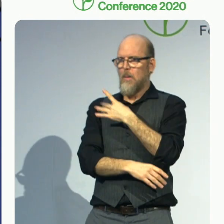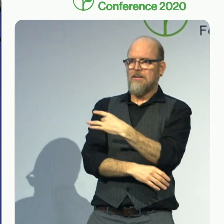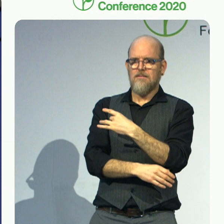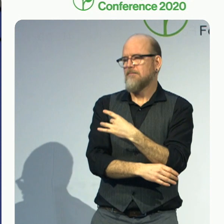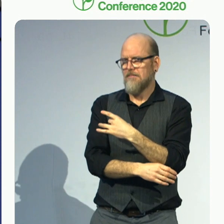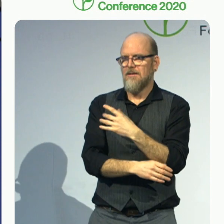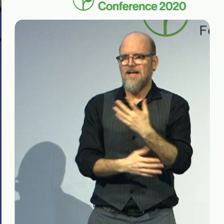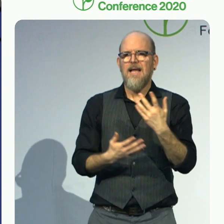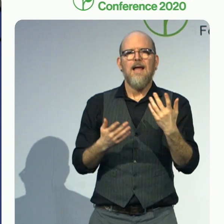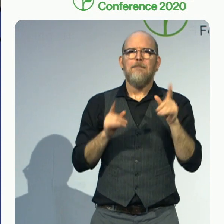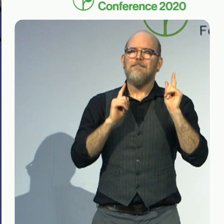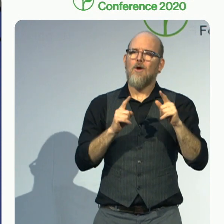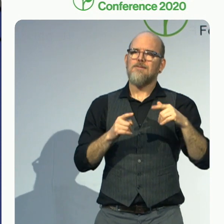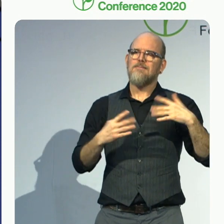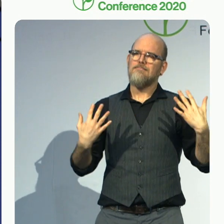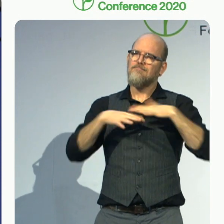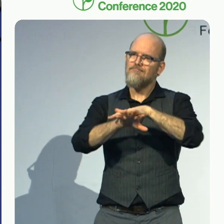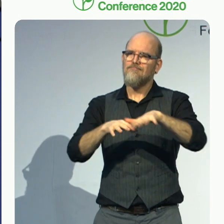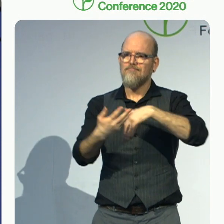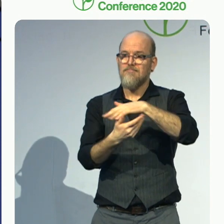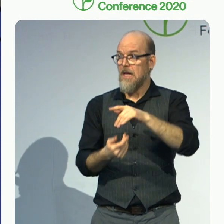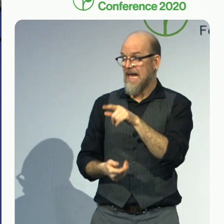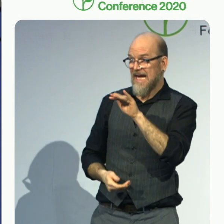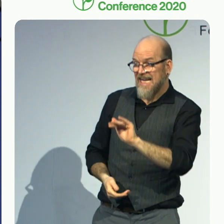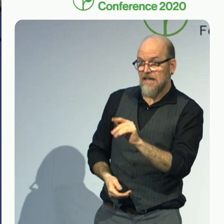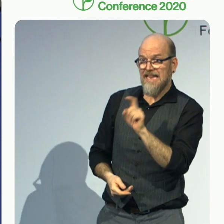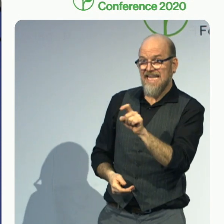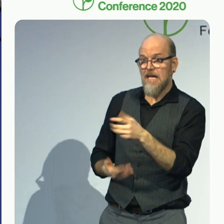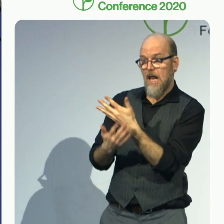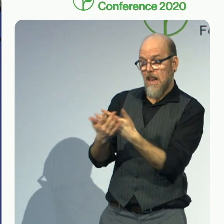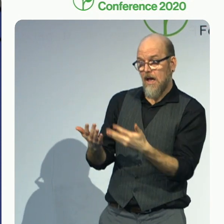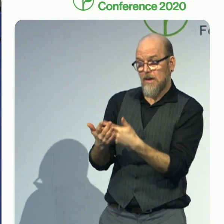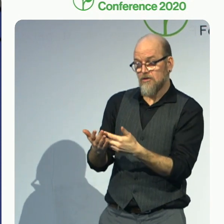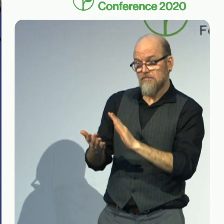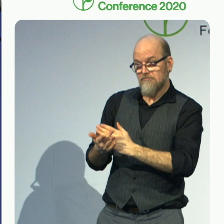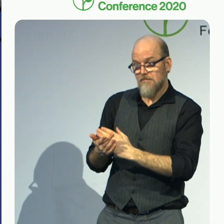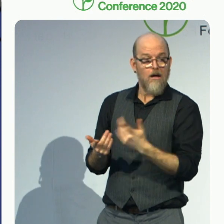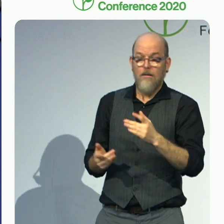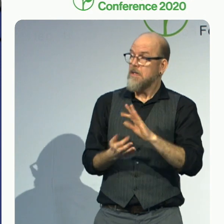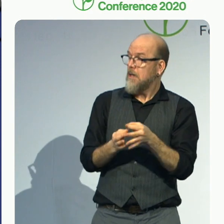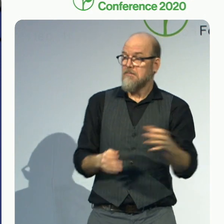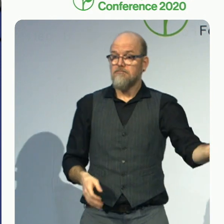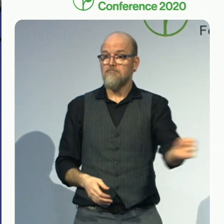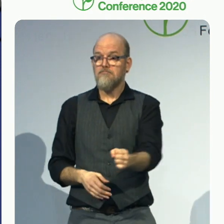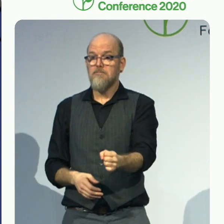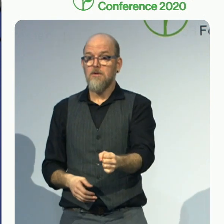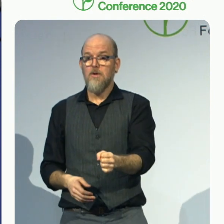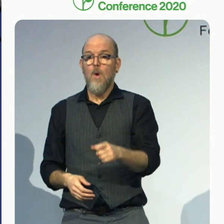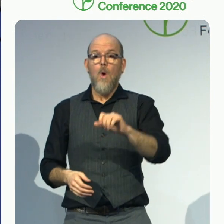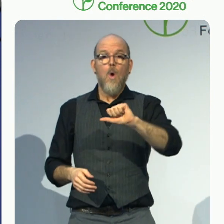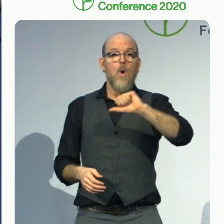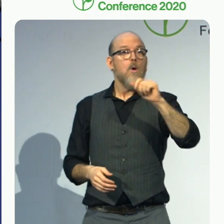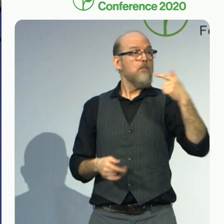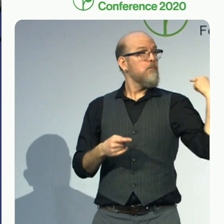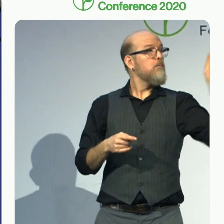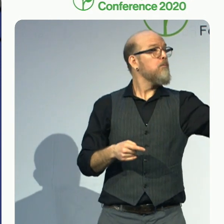what we should be doing for everybody else. What I missed out before was to flag up, thank you, what I missed out was